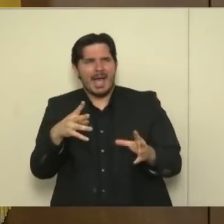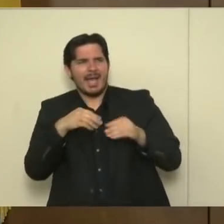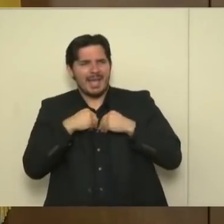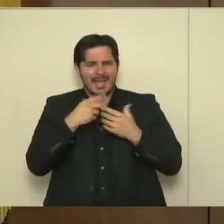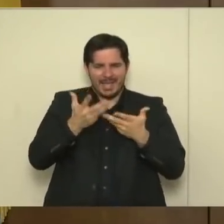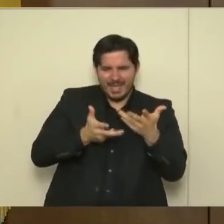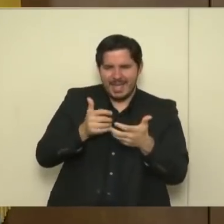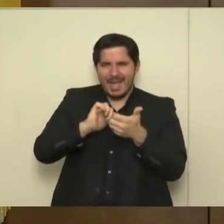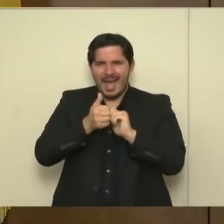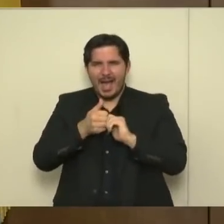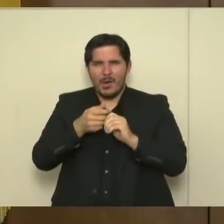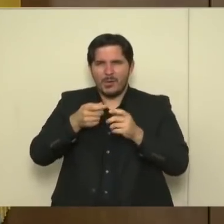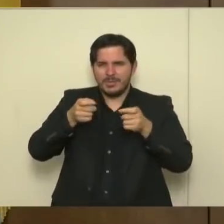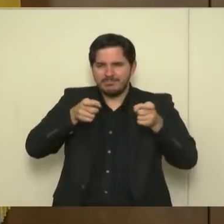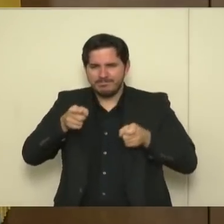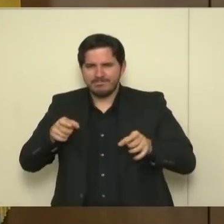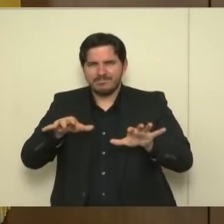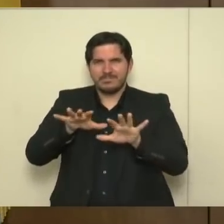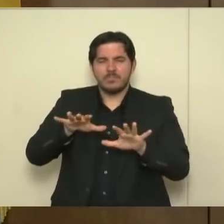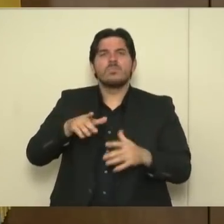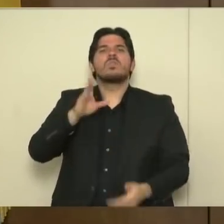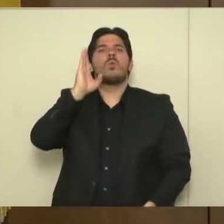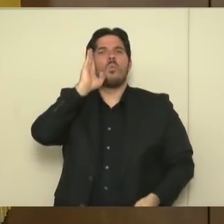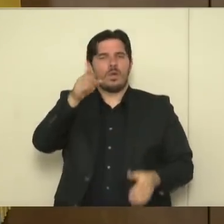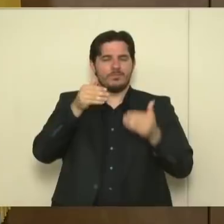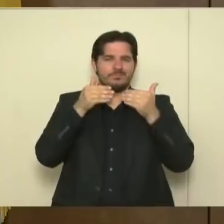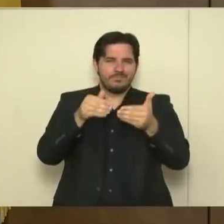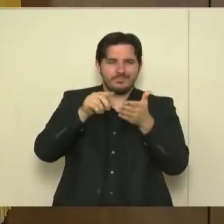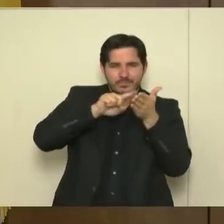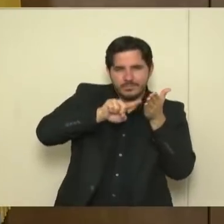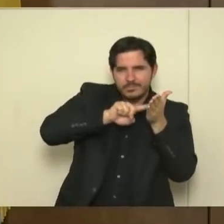going to keep looking. So we have made